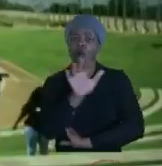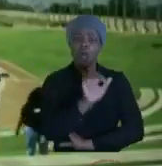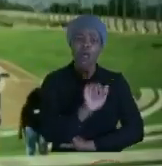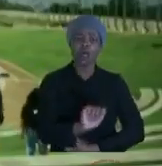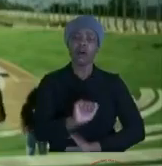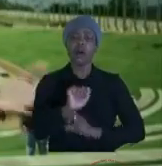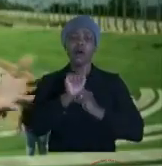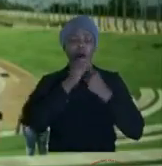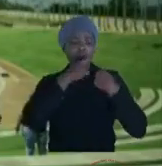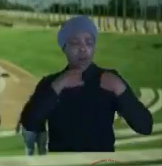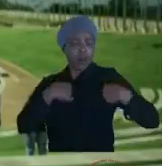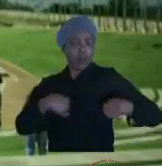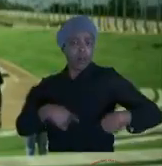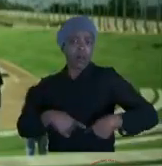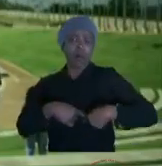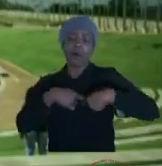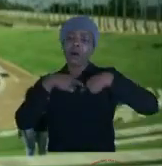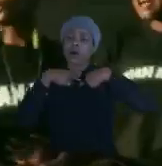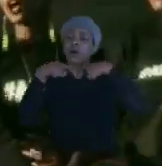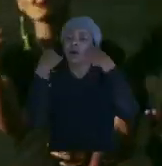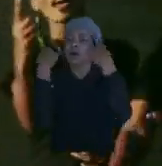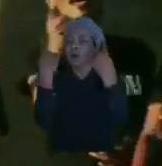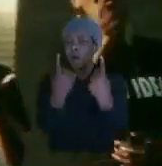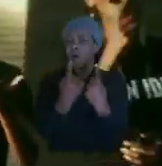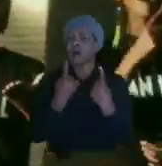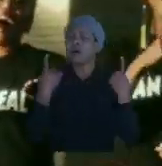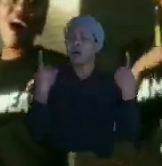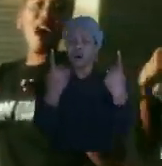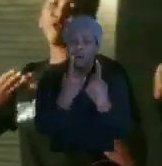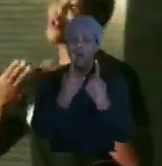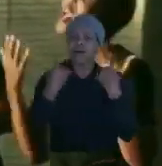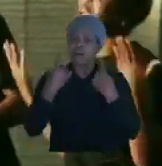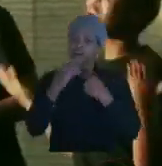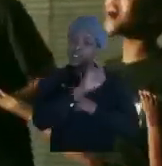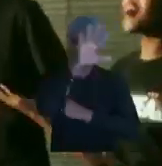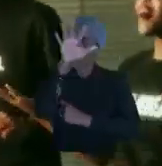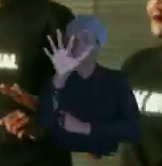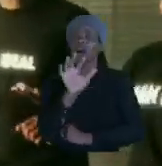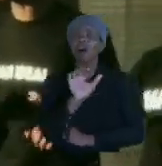One love, one home.